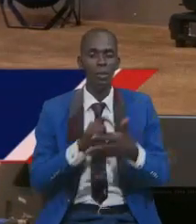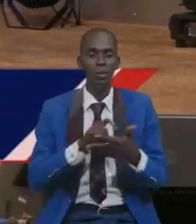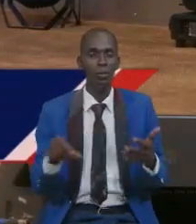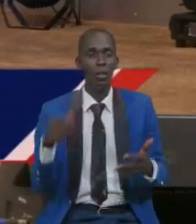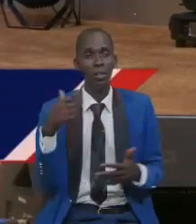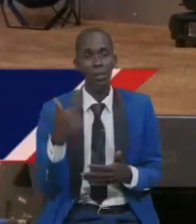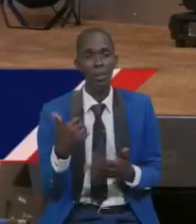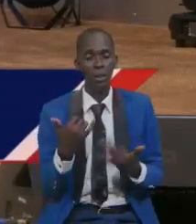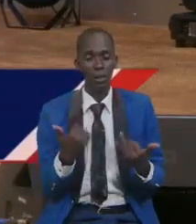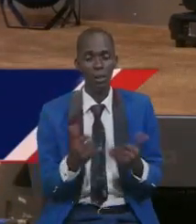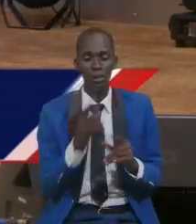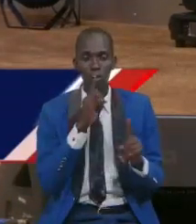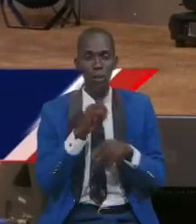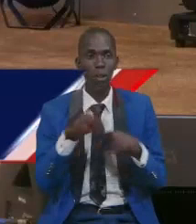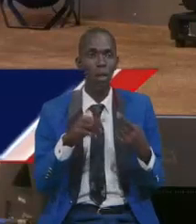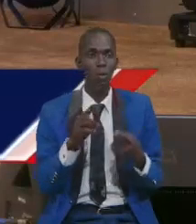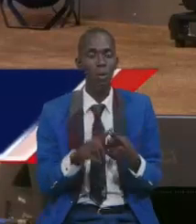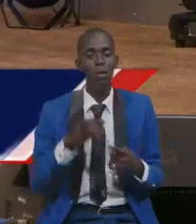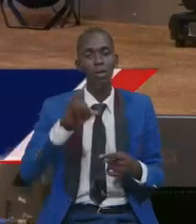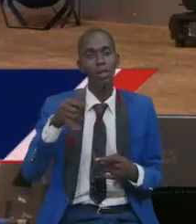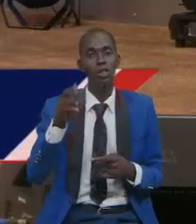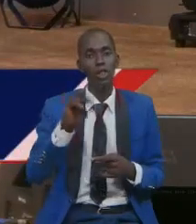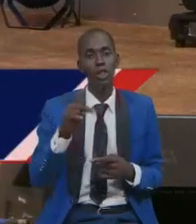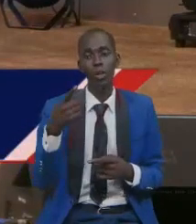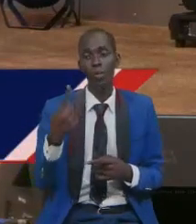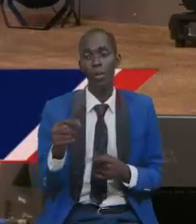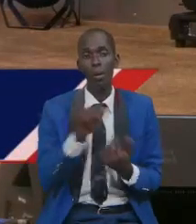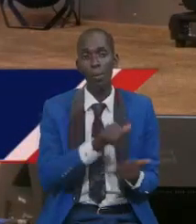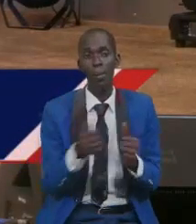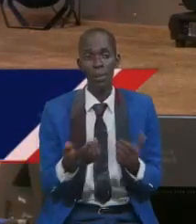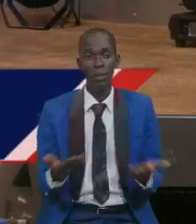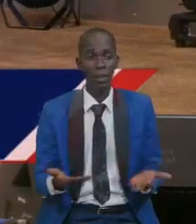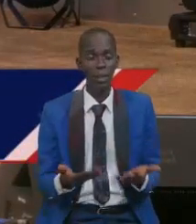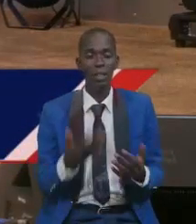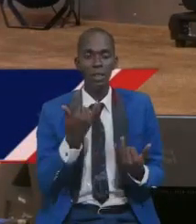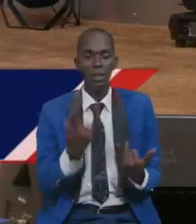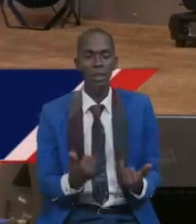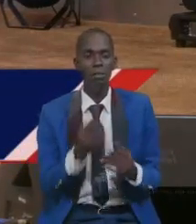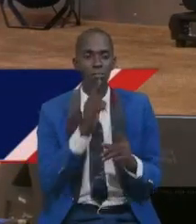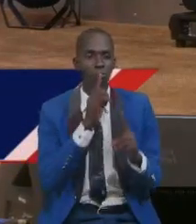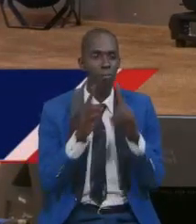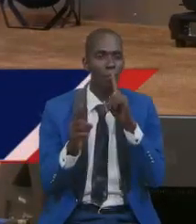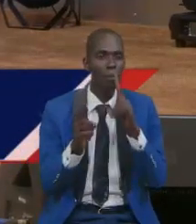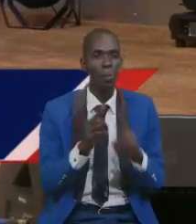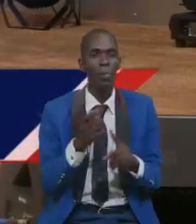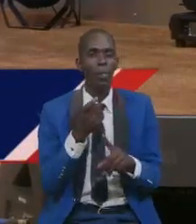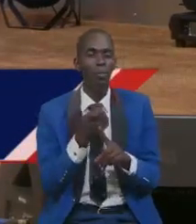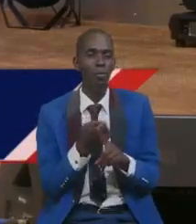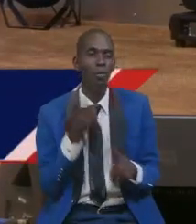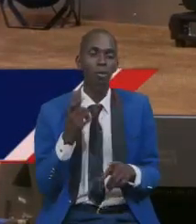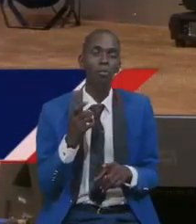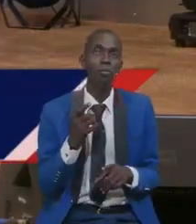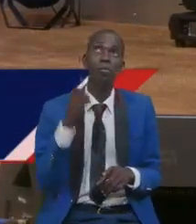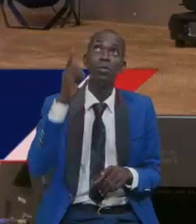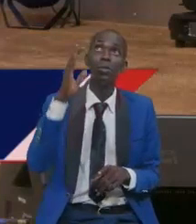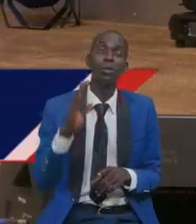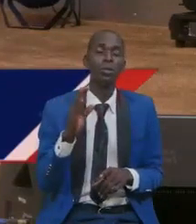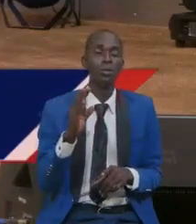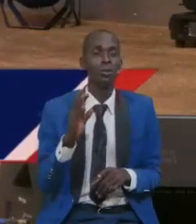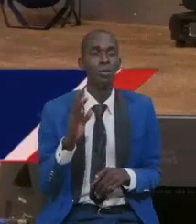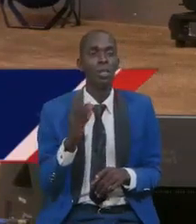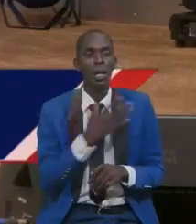Lord Jesus Christ, John the Baptist, and he was speaking from God from heaven. It says,